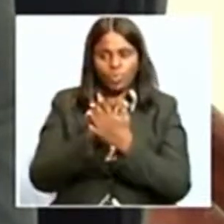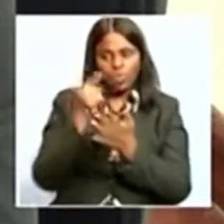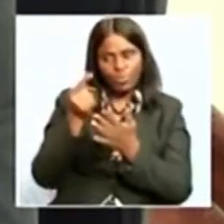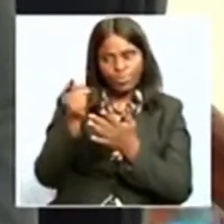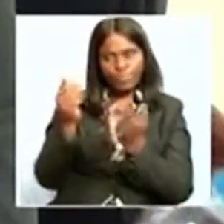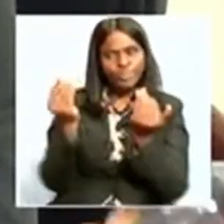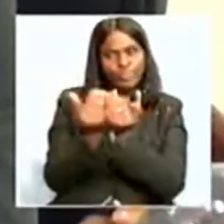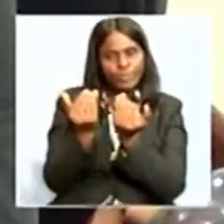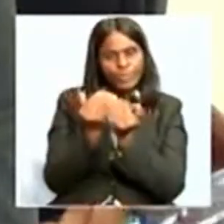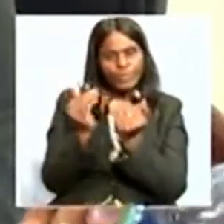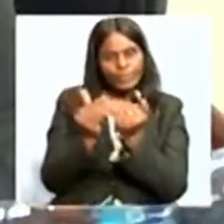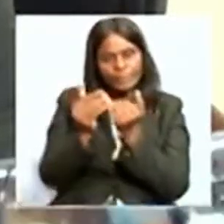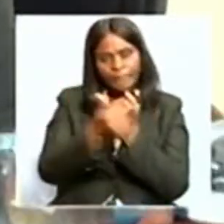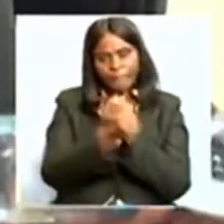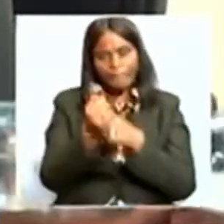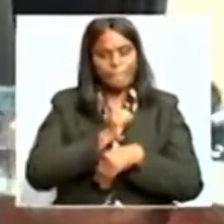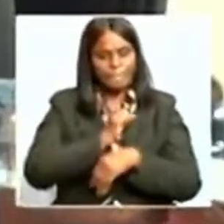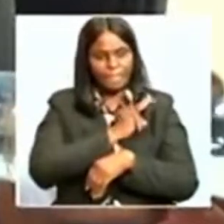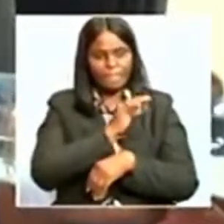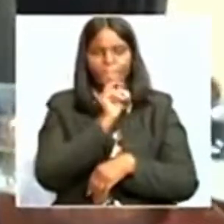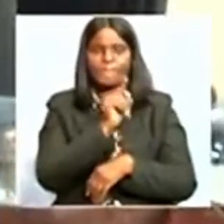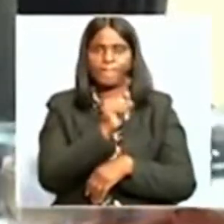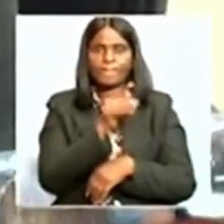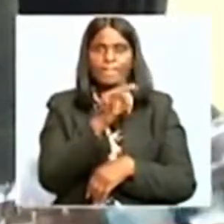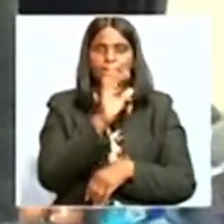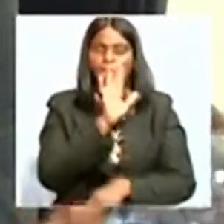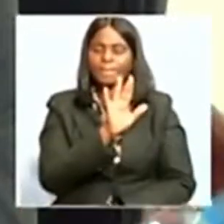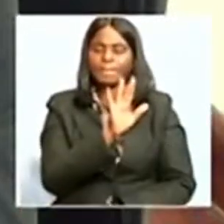to extend it to other staff of the